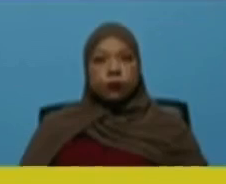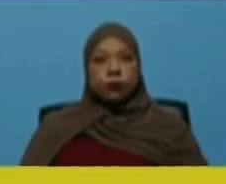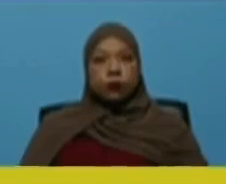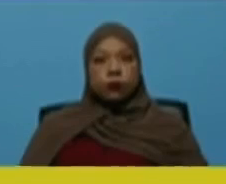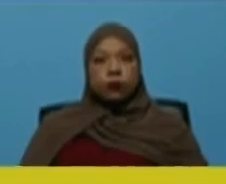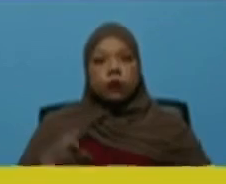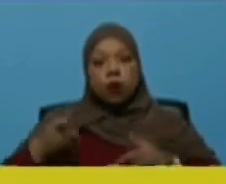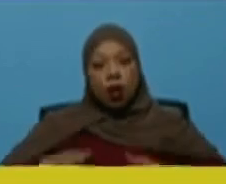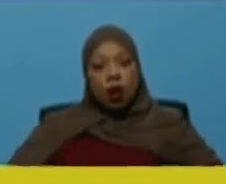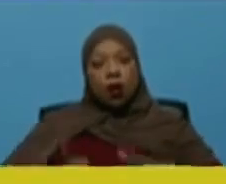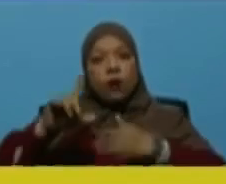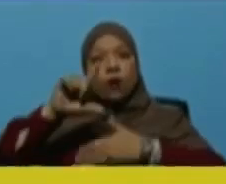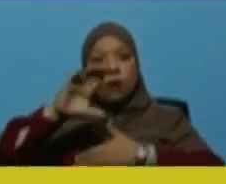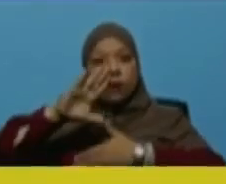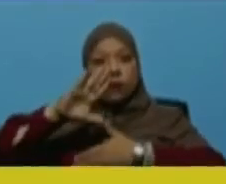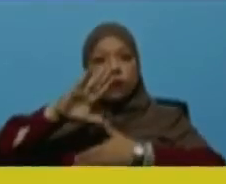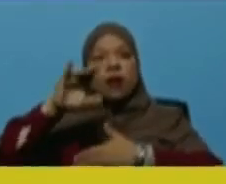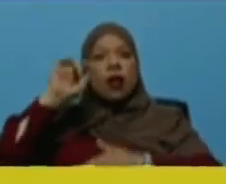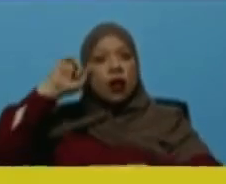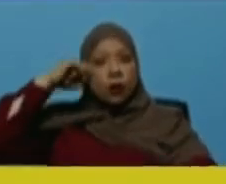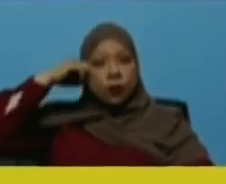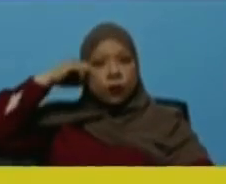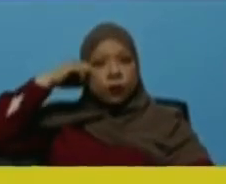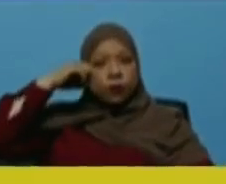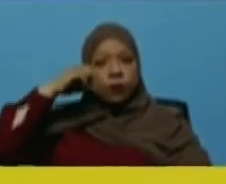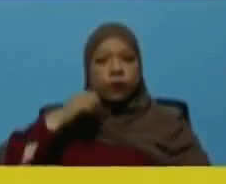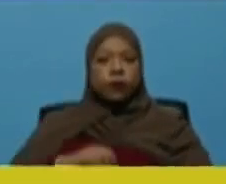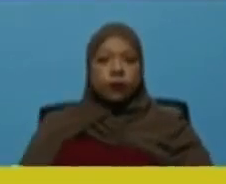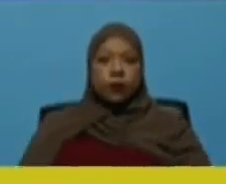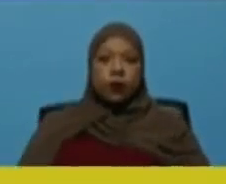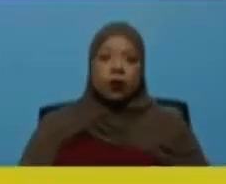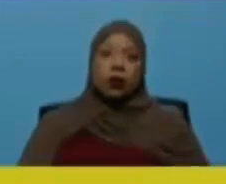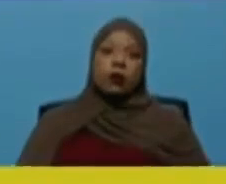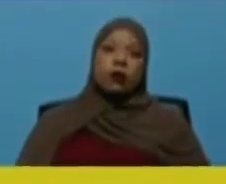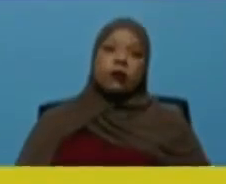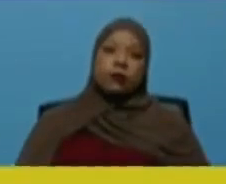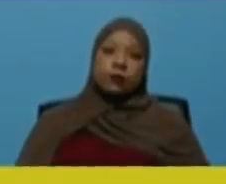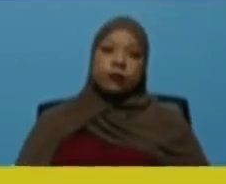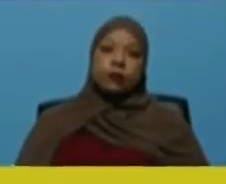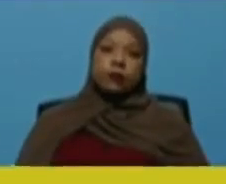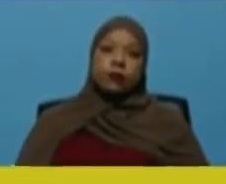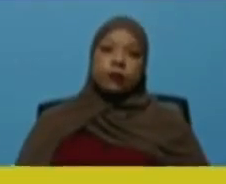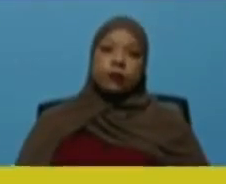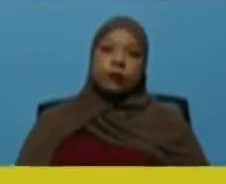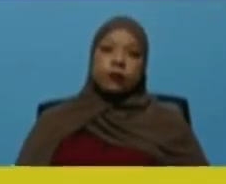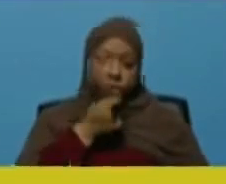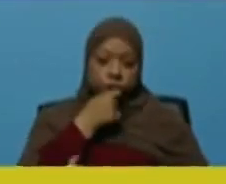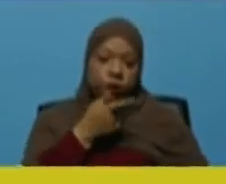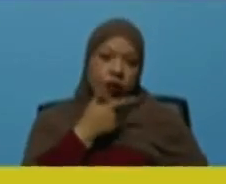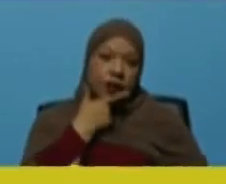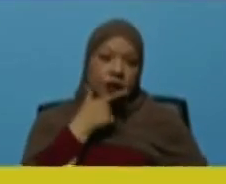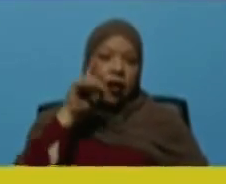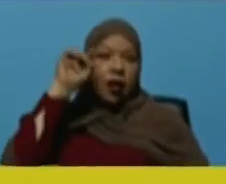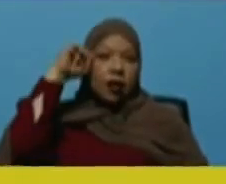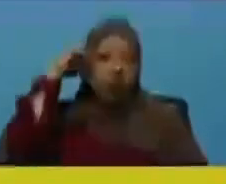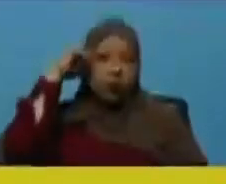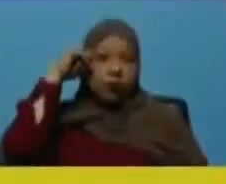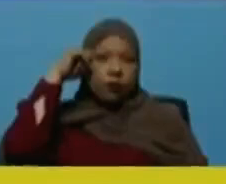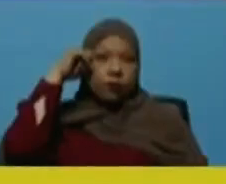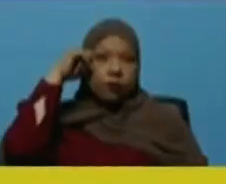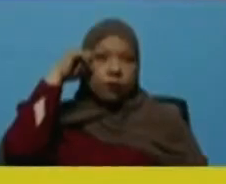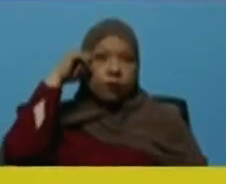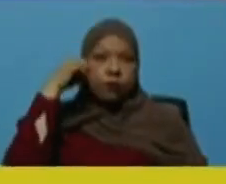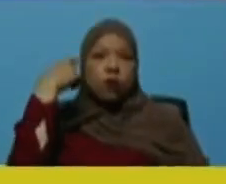Come to Born With Me, America, remember? Well, such a something beautiful, remembering